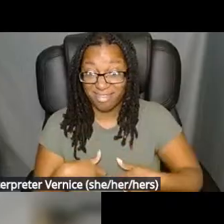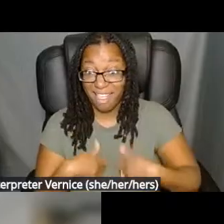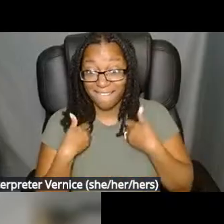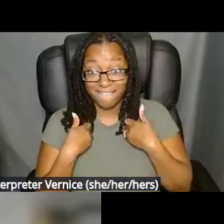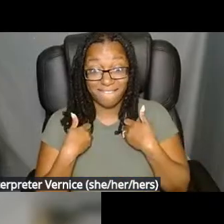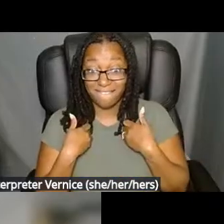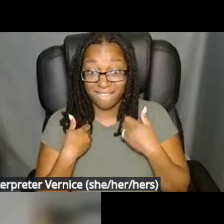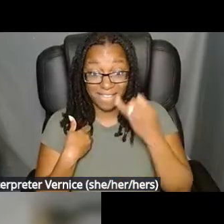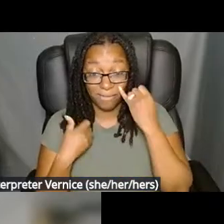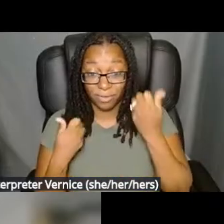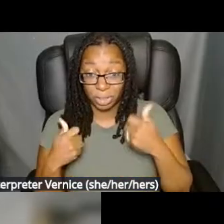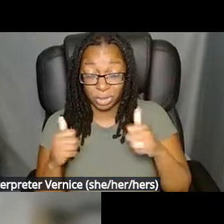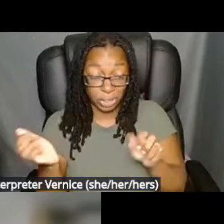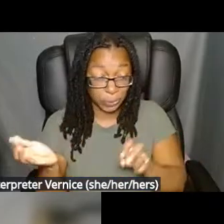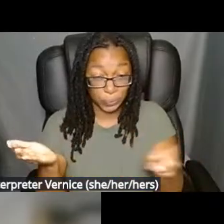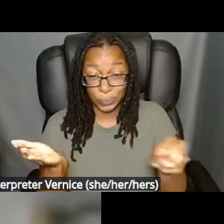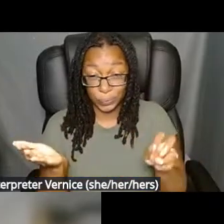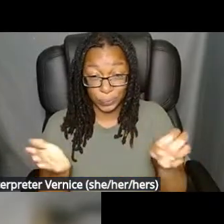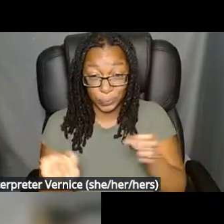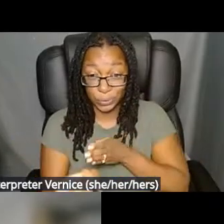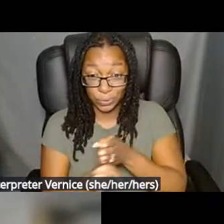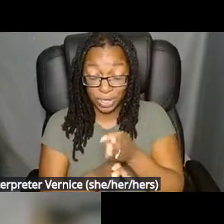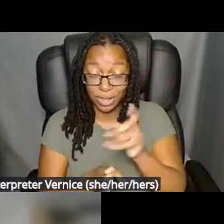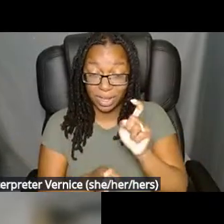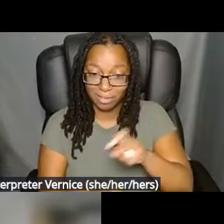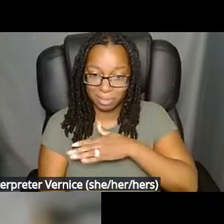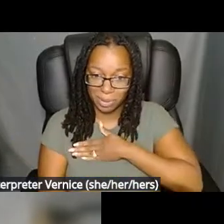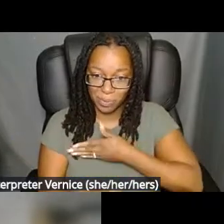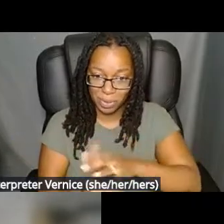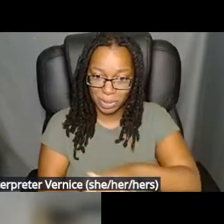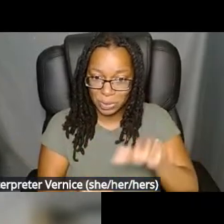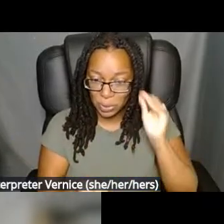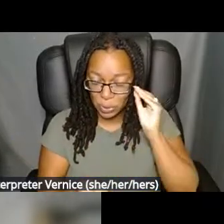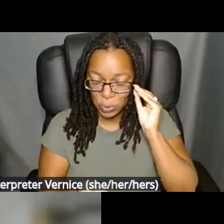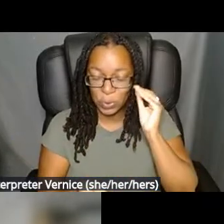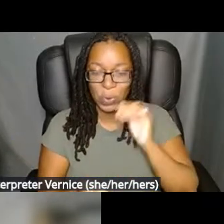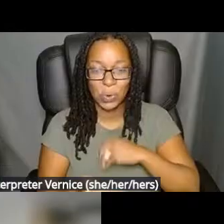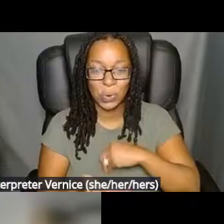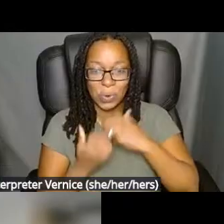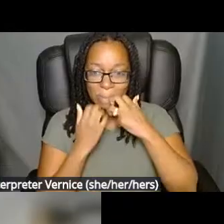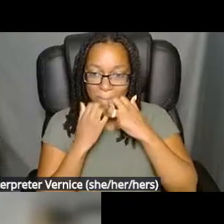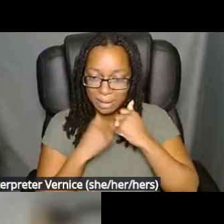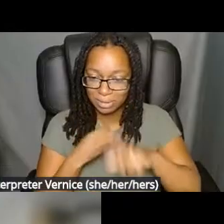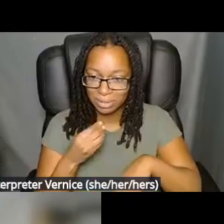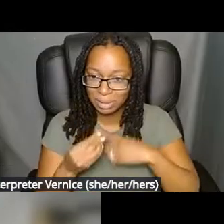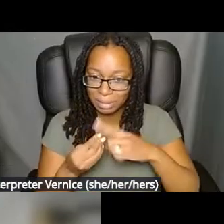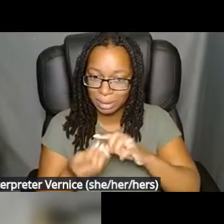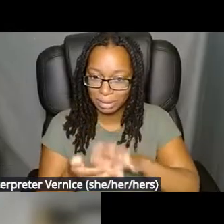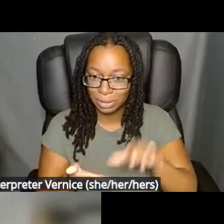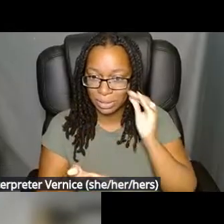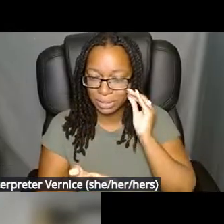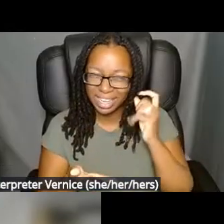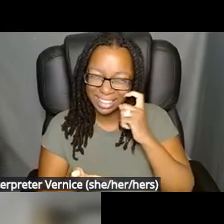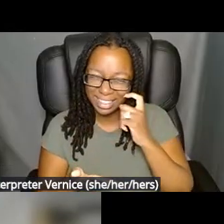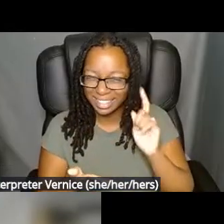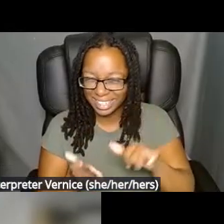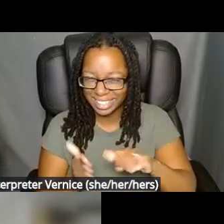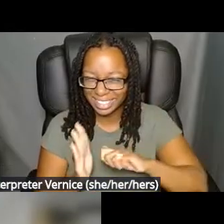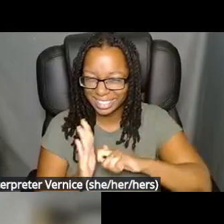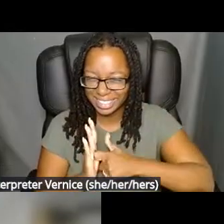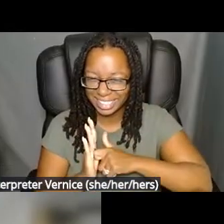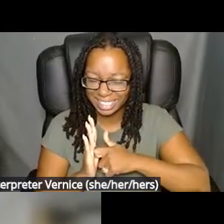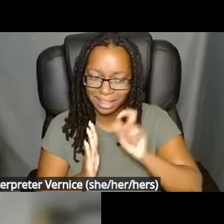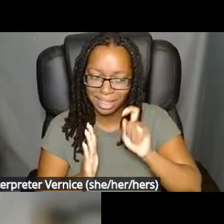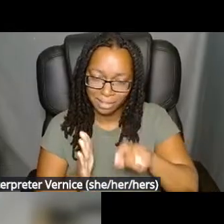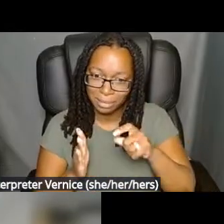to be adaptable. You have to be willing to learn and to really, be passionate about learning. I think that's the key thing. Be passionate about learning, be open to